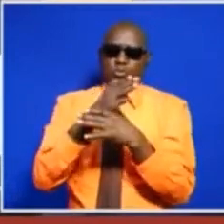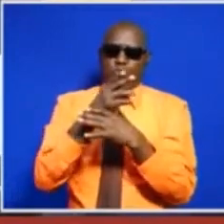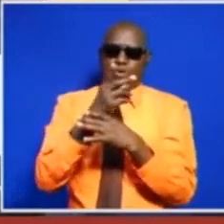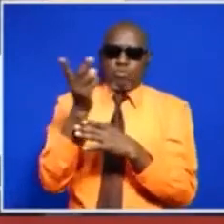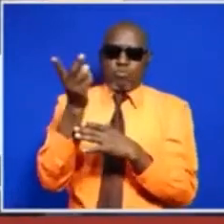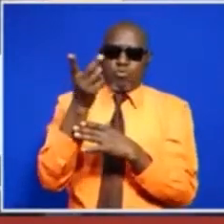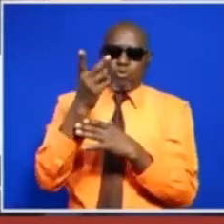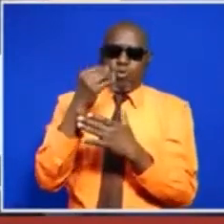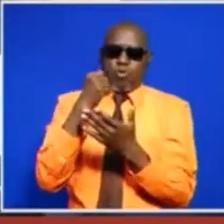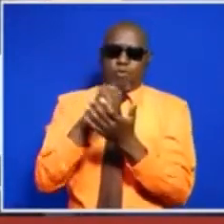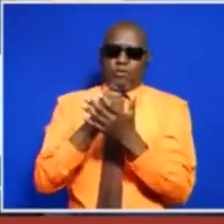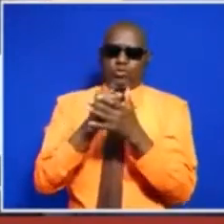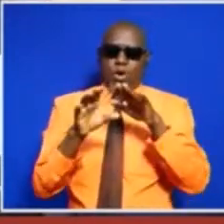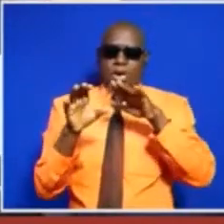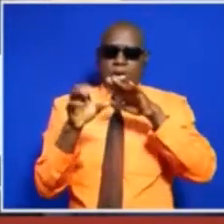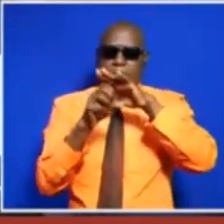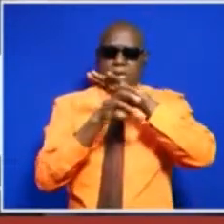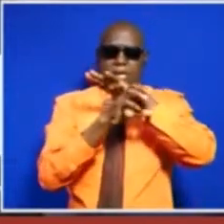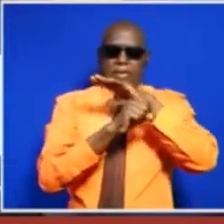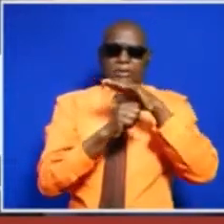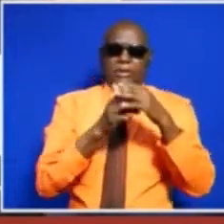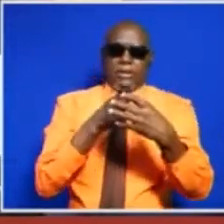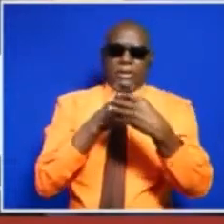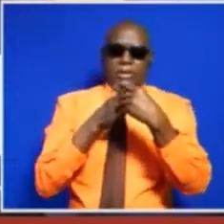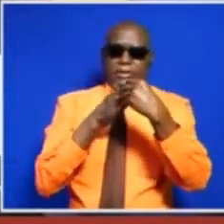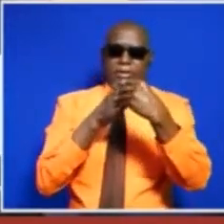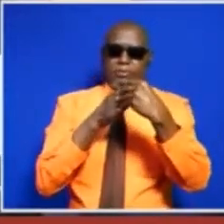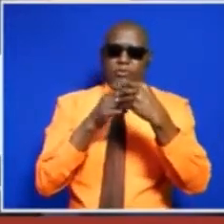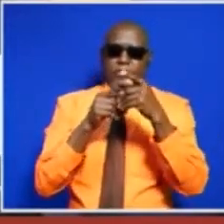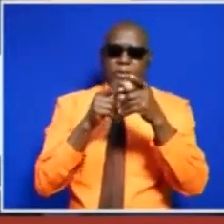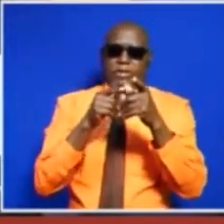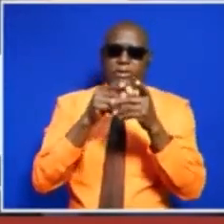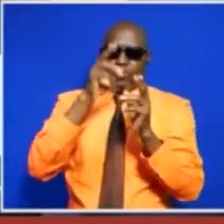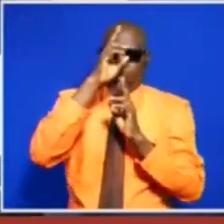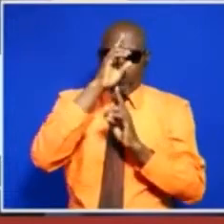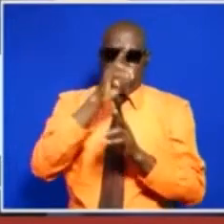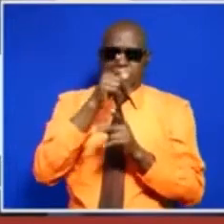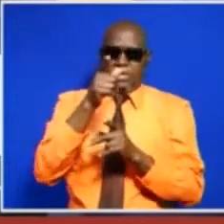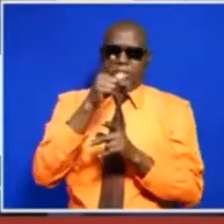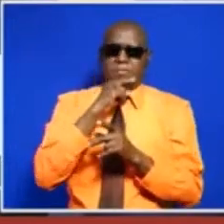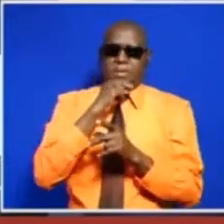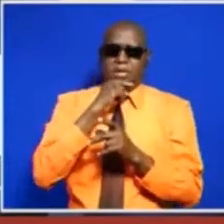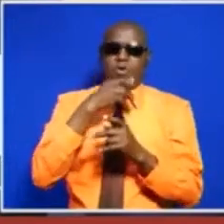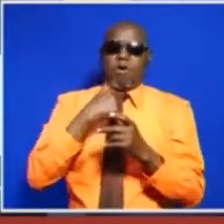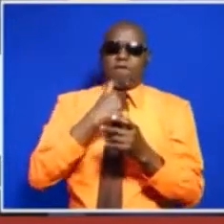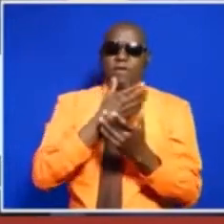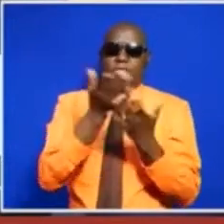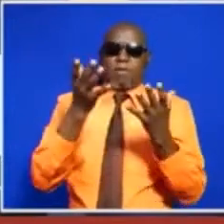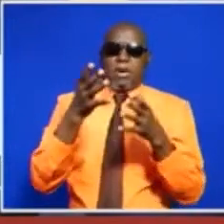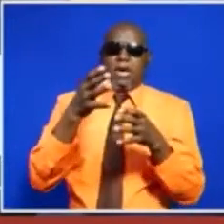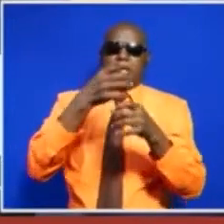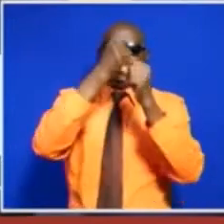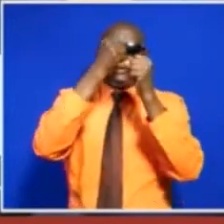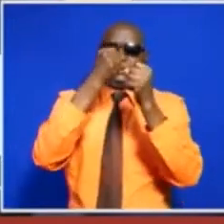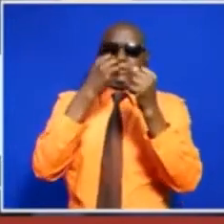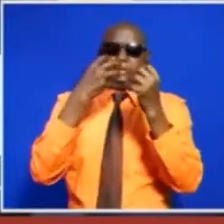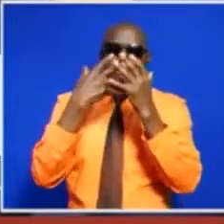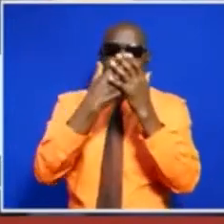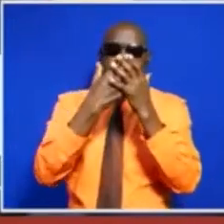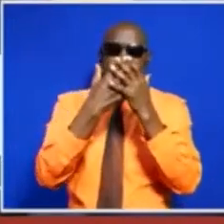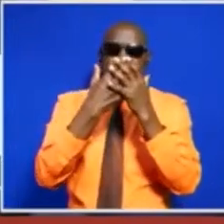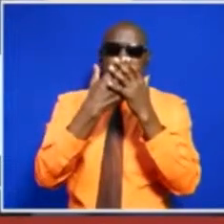to undermine the leadership of this honorable gentleman, to have them arrested in an attempt to intimidate